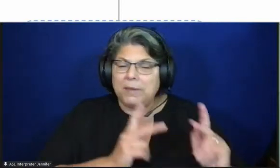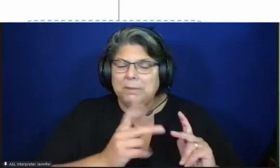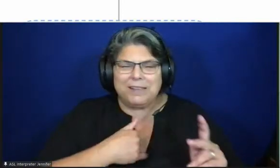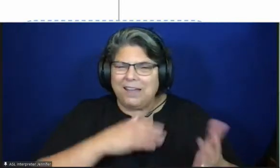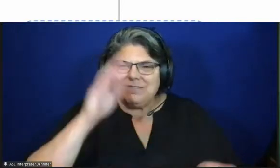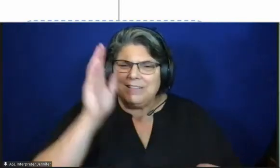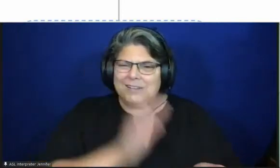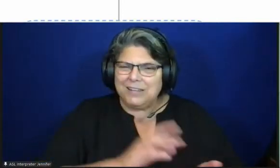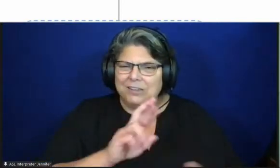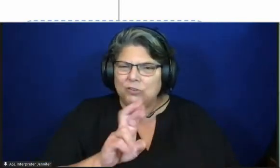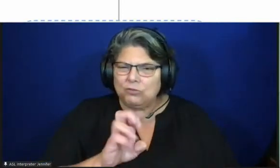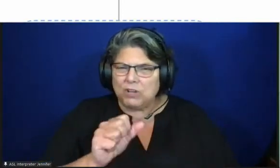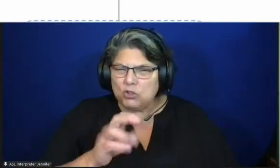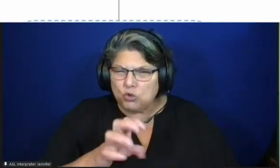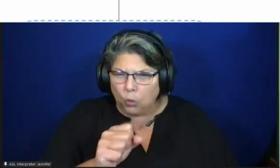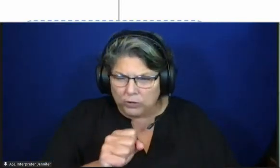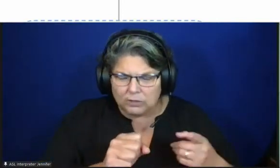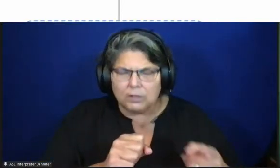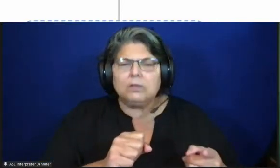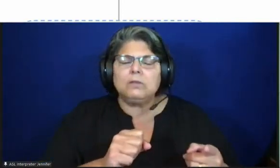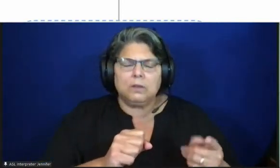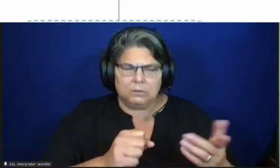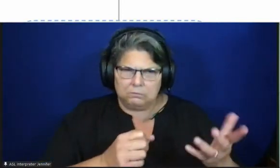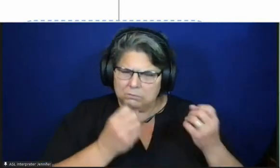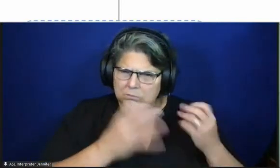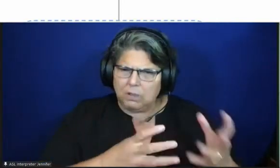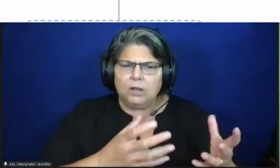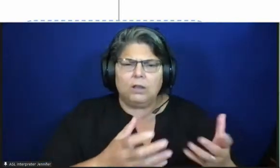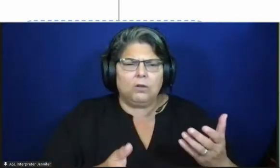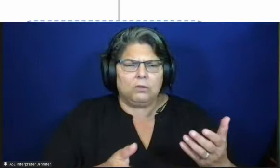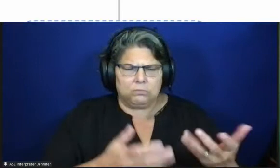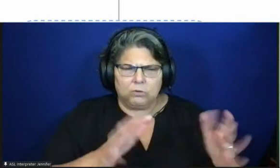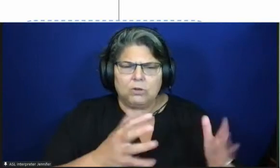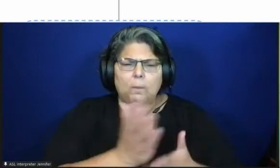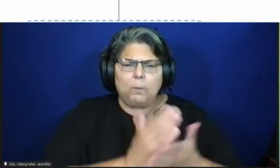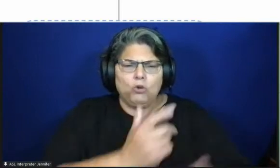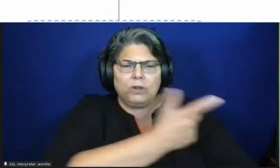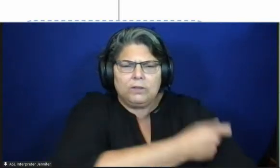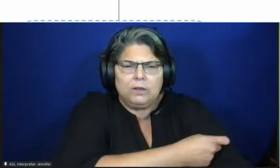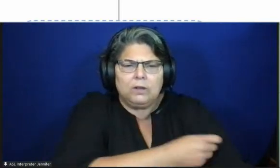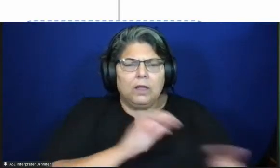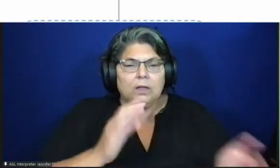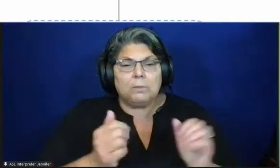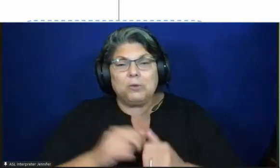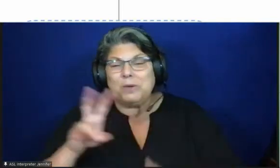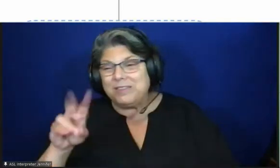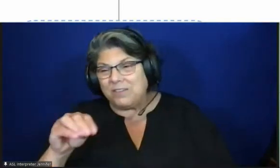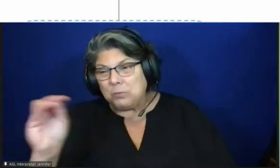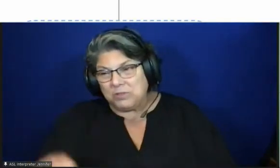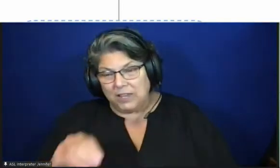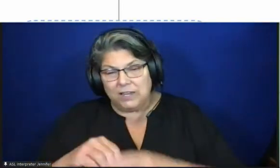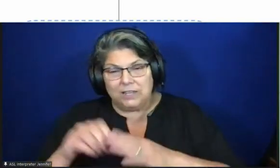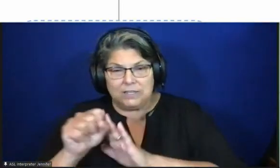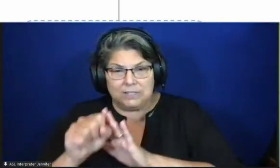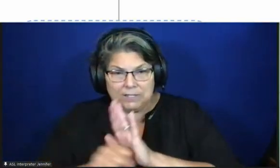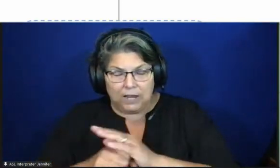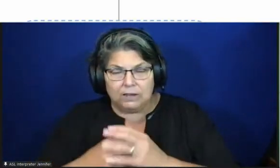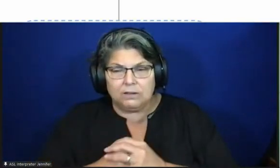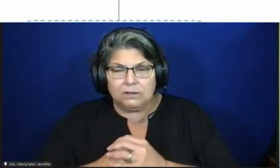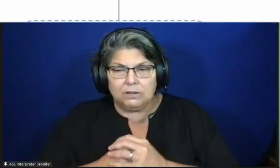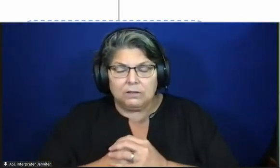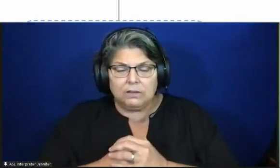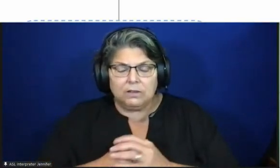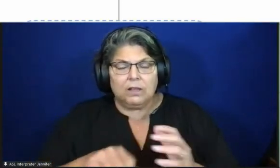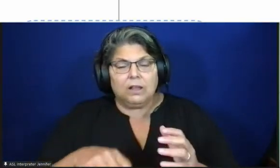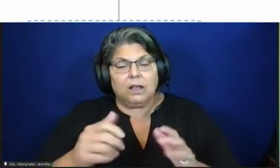communities, have been at least partially vaccinated, compared to 76% in the state. In quartile 2, which